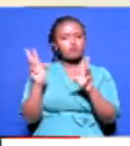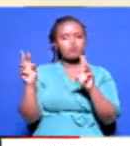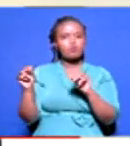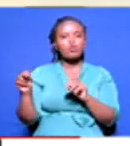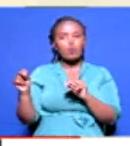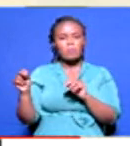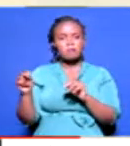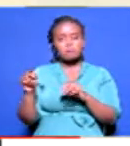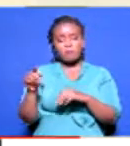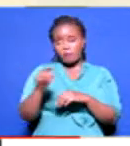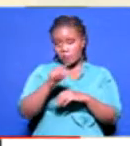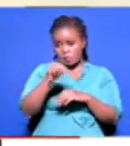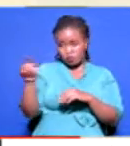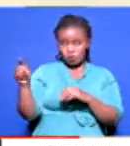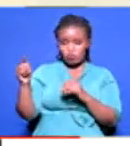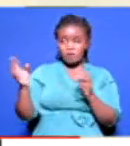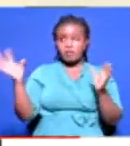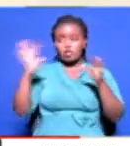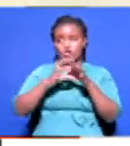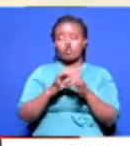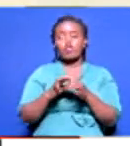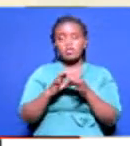You will join the ranks